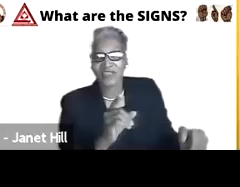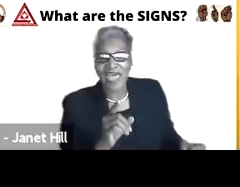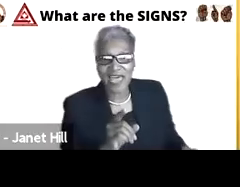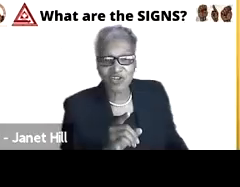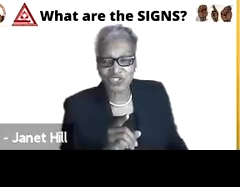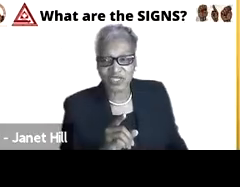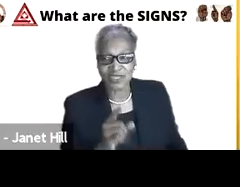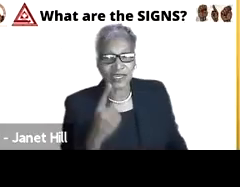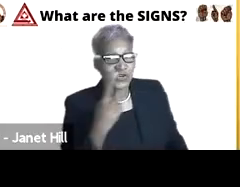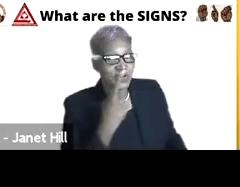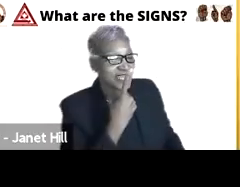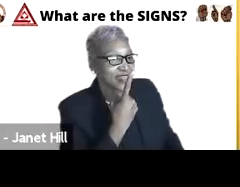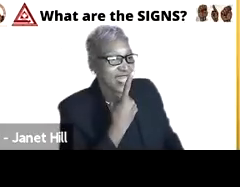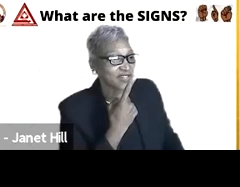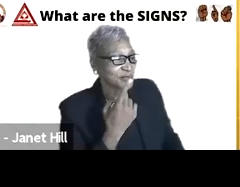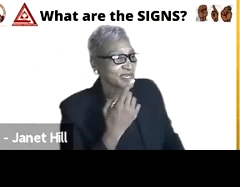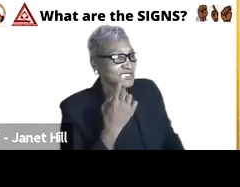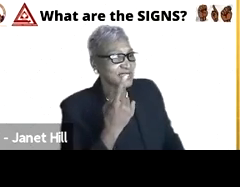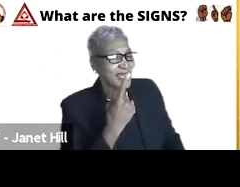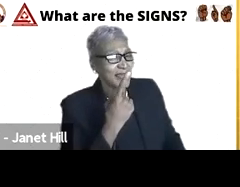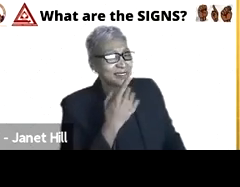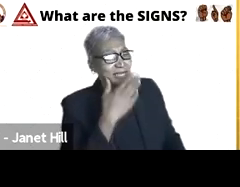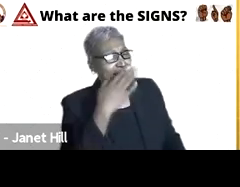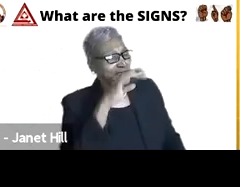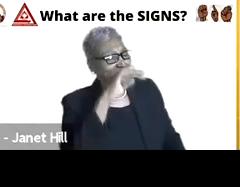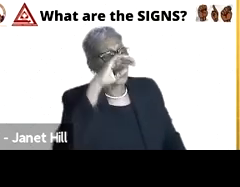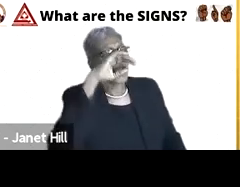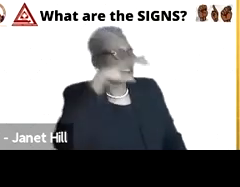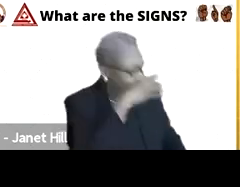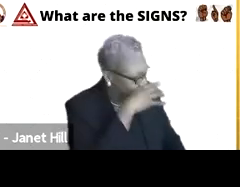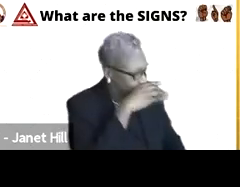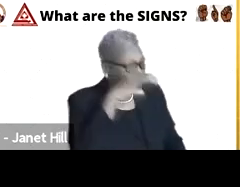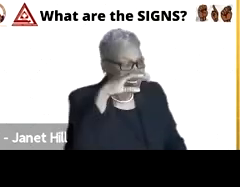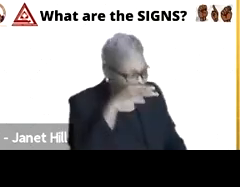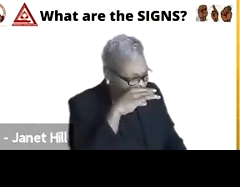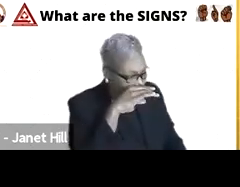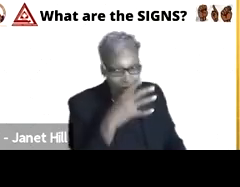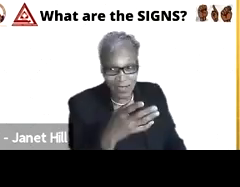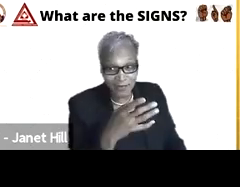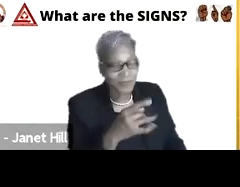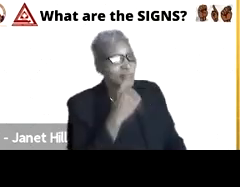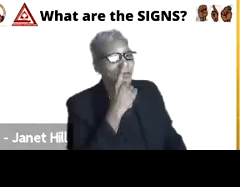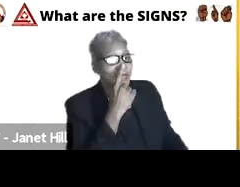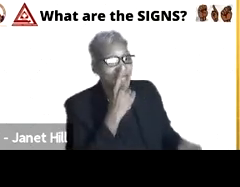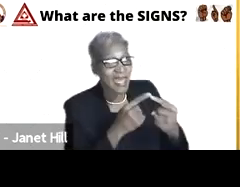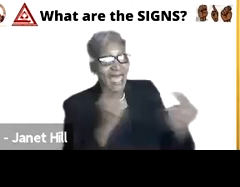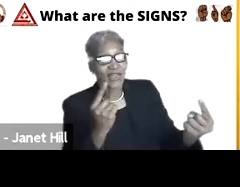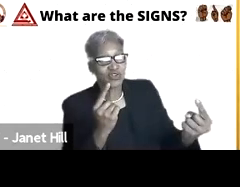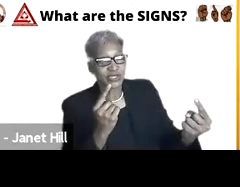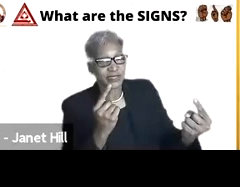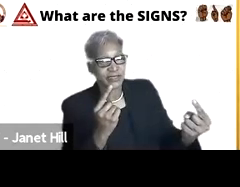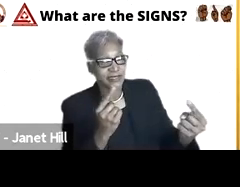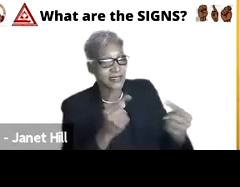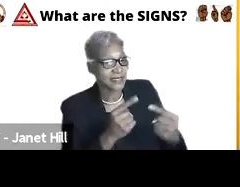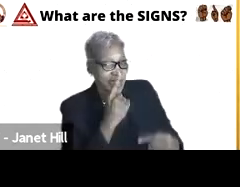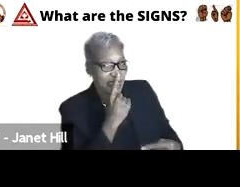And then the allergy, you're going to take the allergy because sometimes it's like, achoo, achoo, right? But